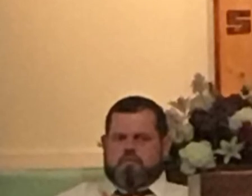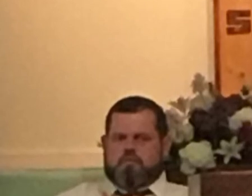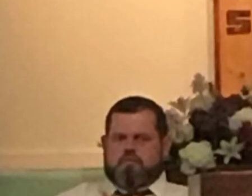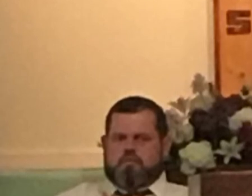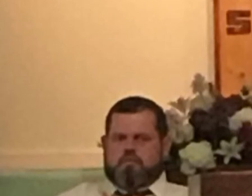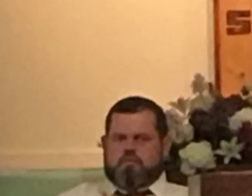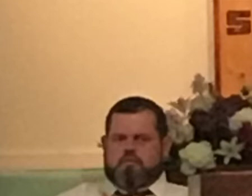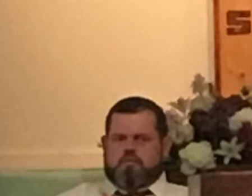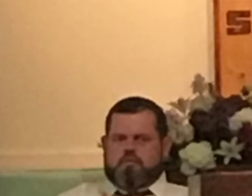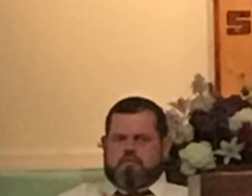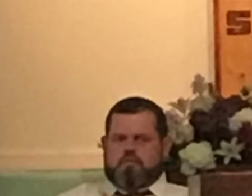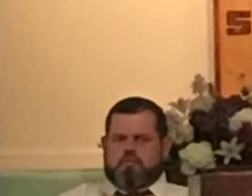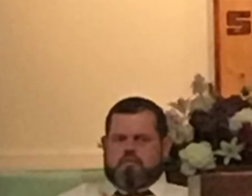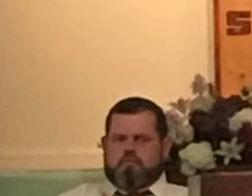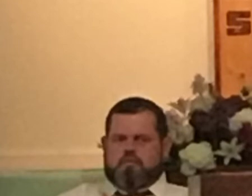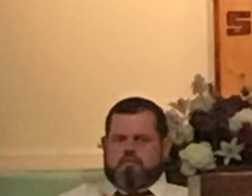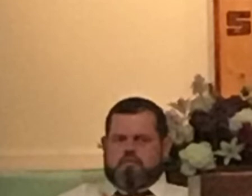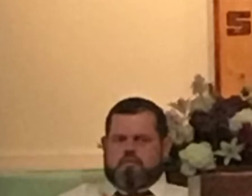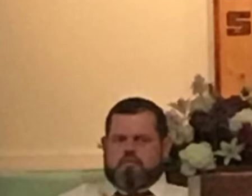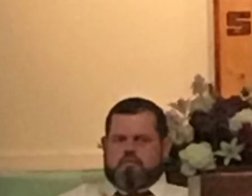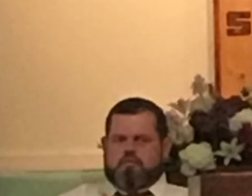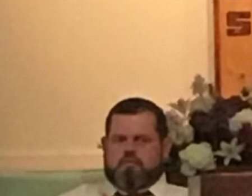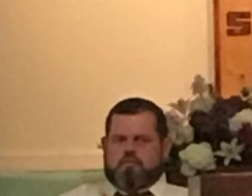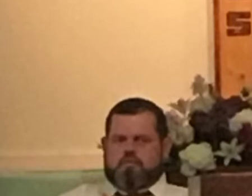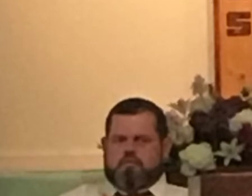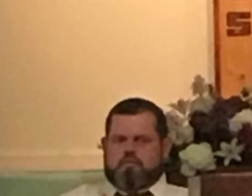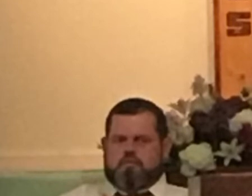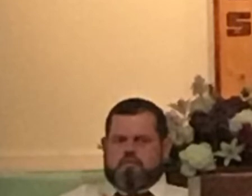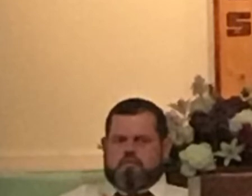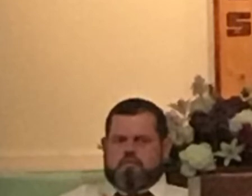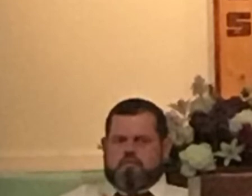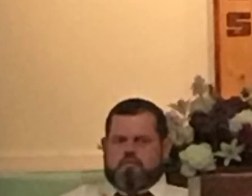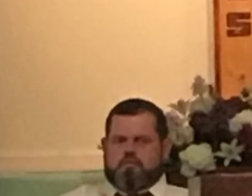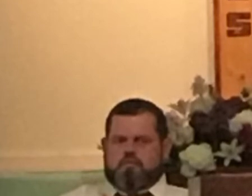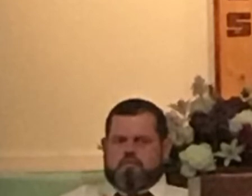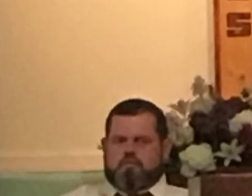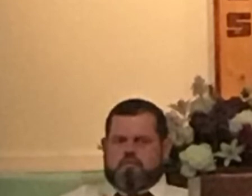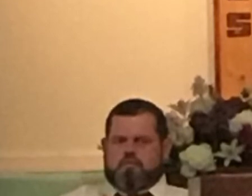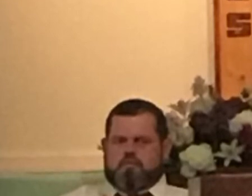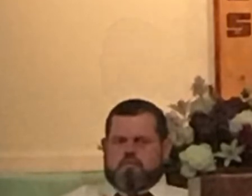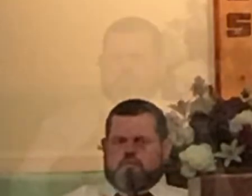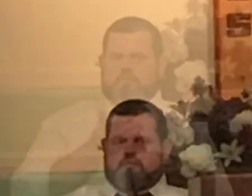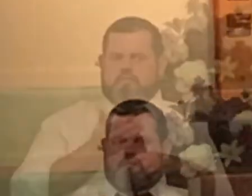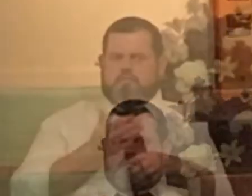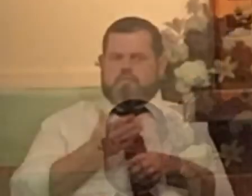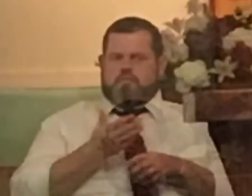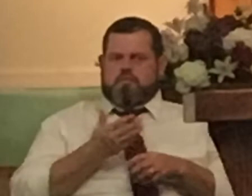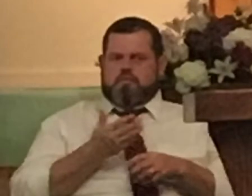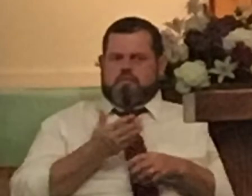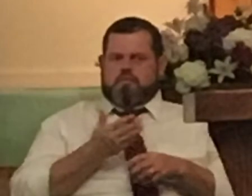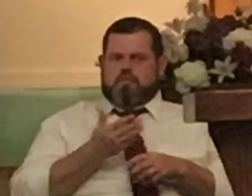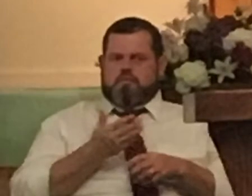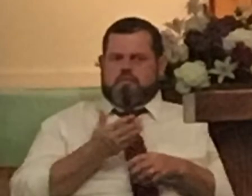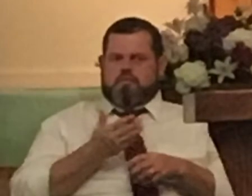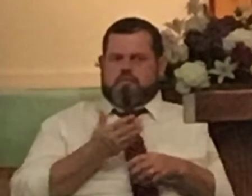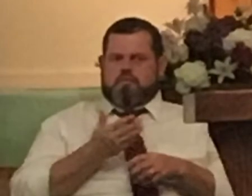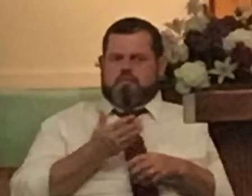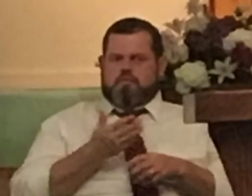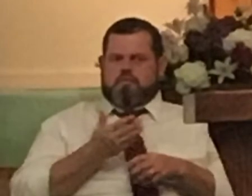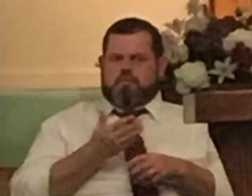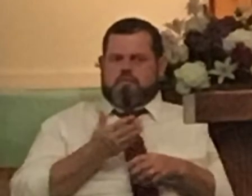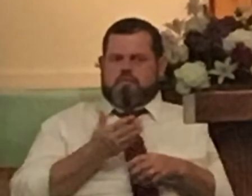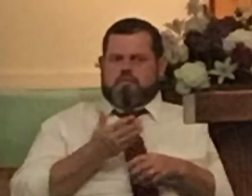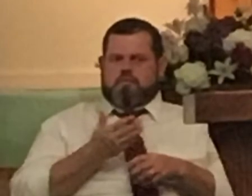Lord, lead me on. No, I'm standing on the